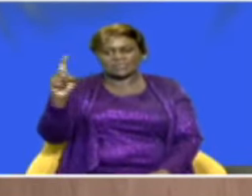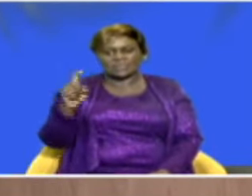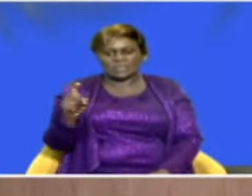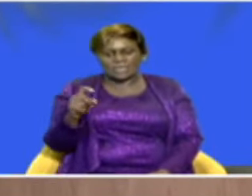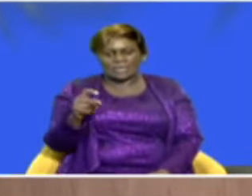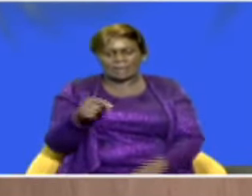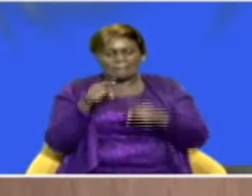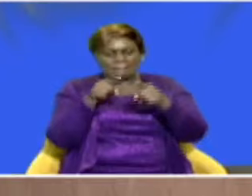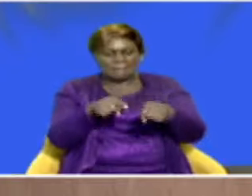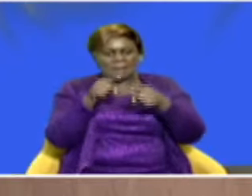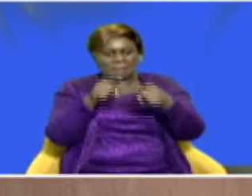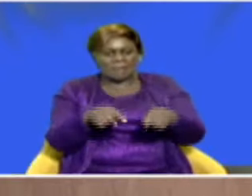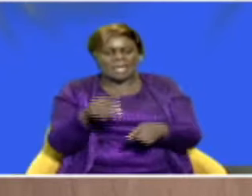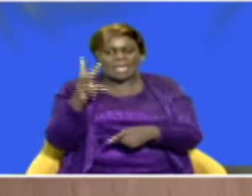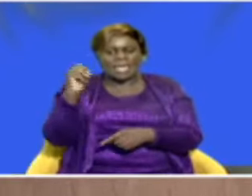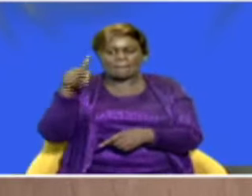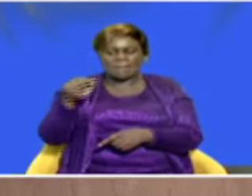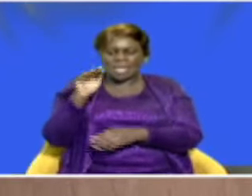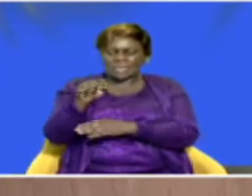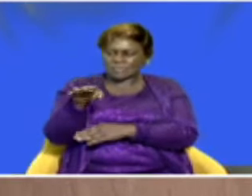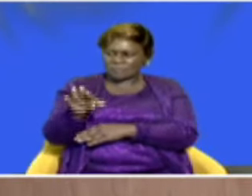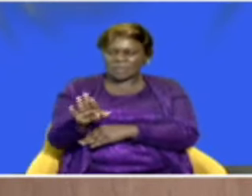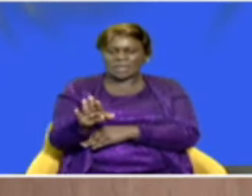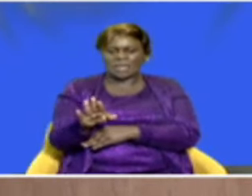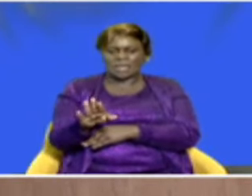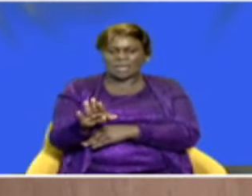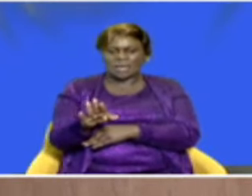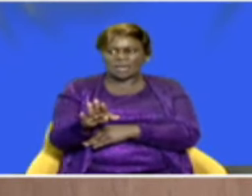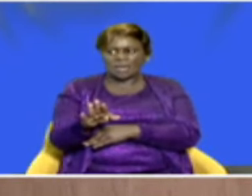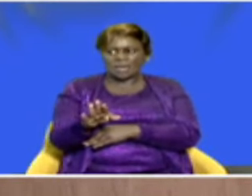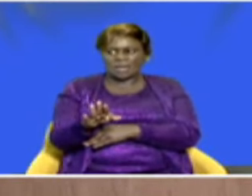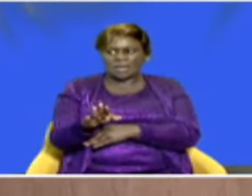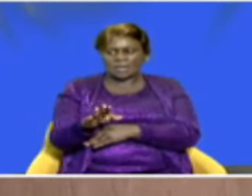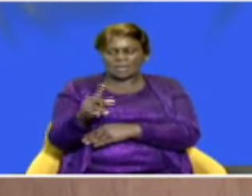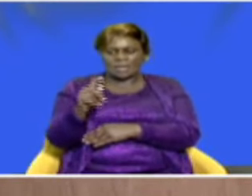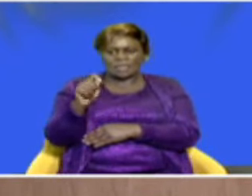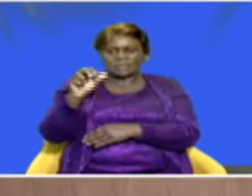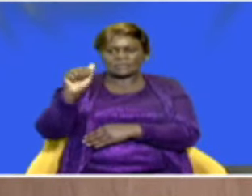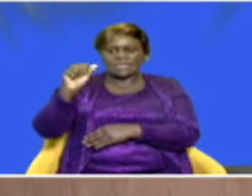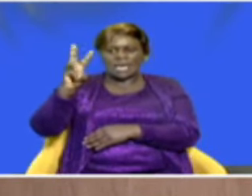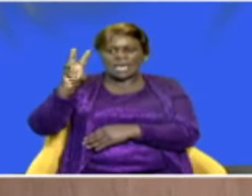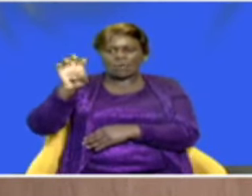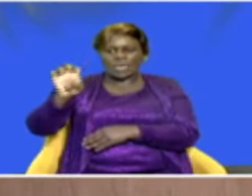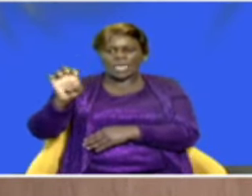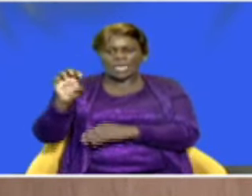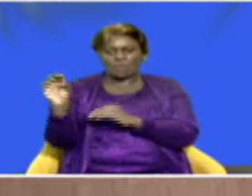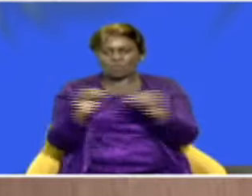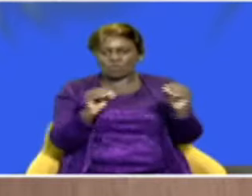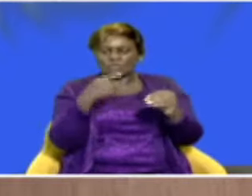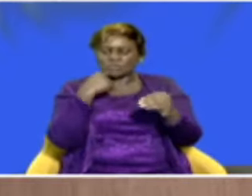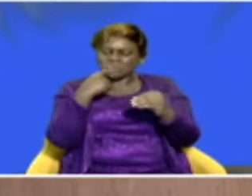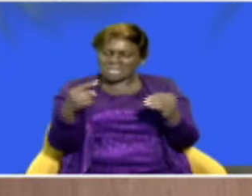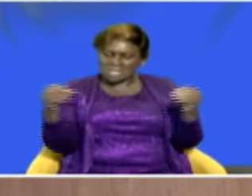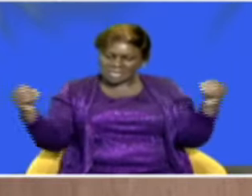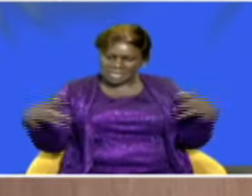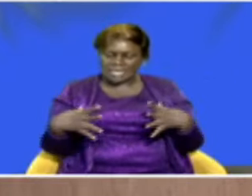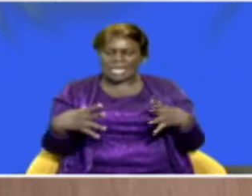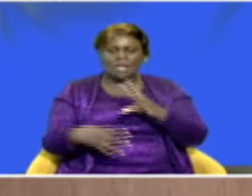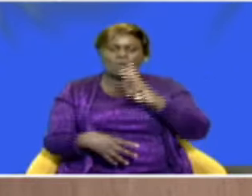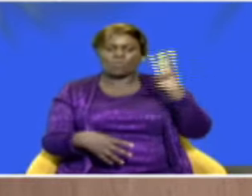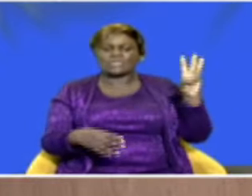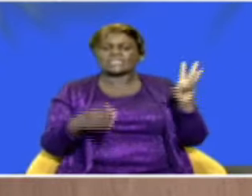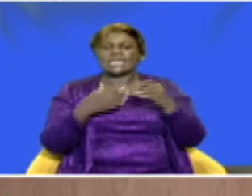out at Ford Kenya MPs who call him out over the Tawi movement, urging them to be open on their stand over the